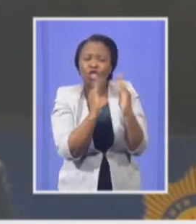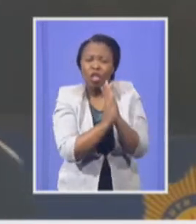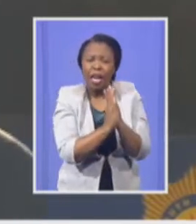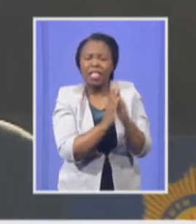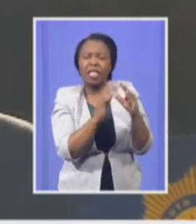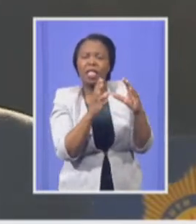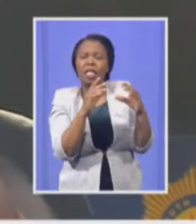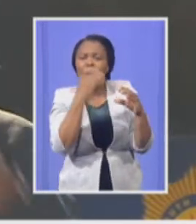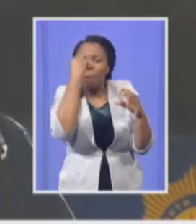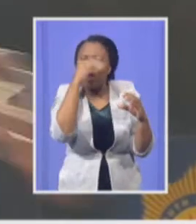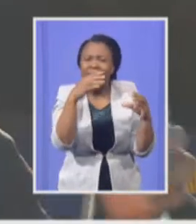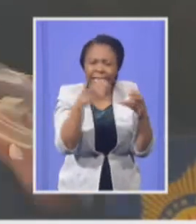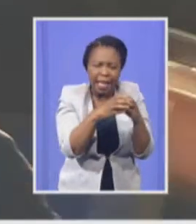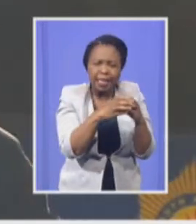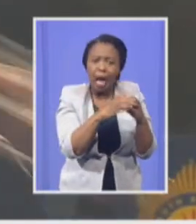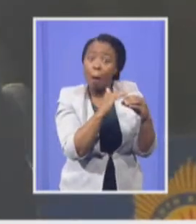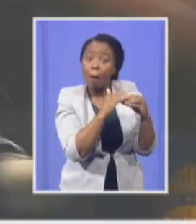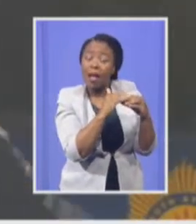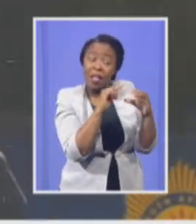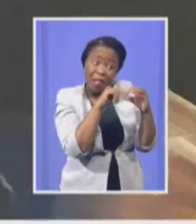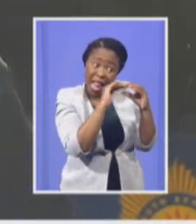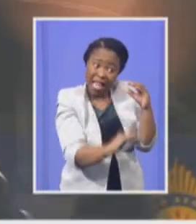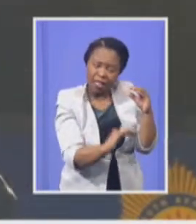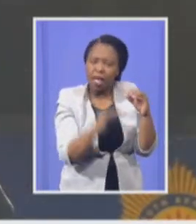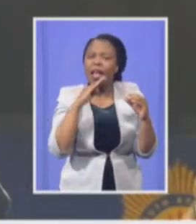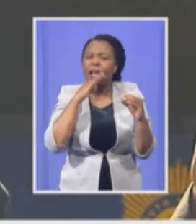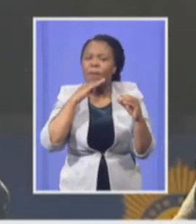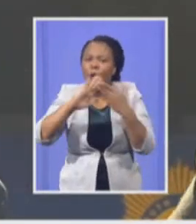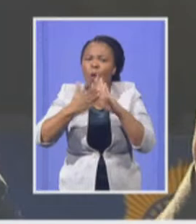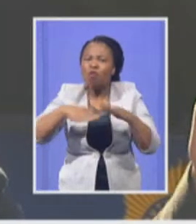Okushuthi thina sinomphakathi odakiwe nje